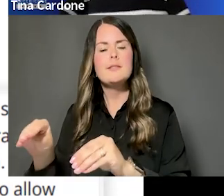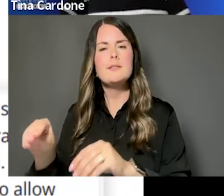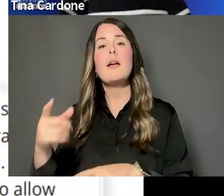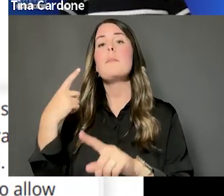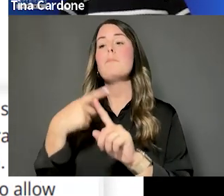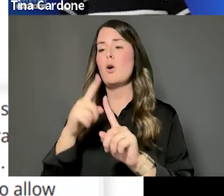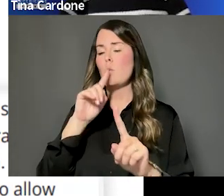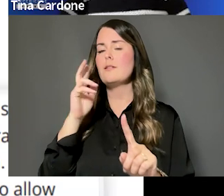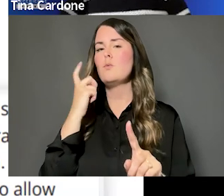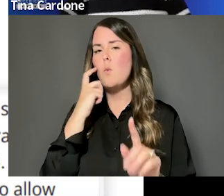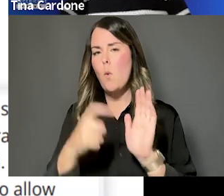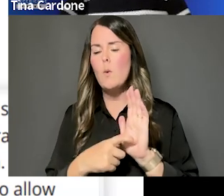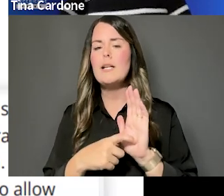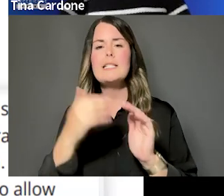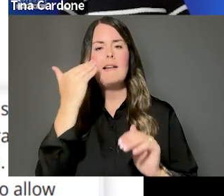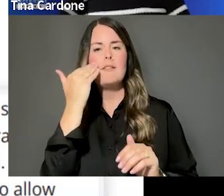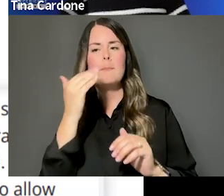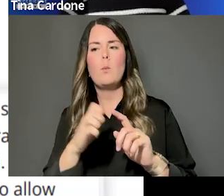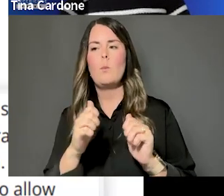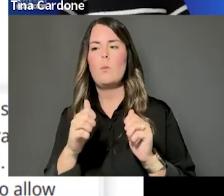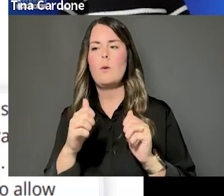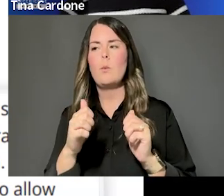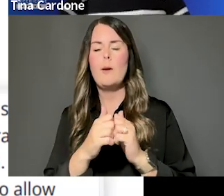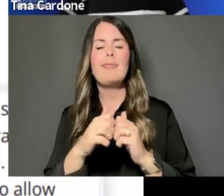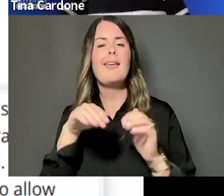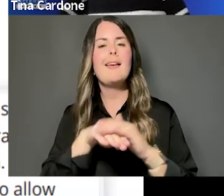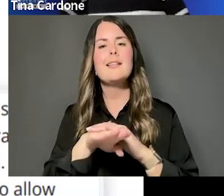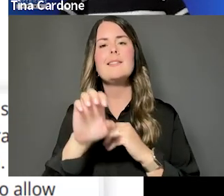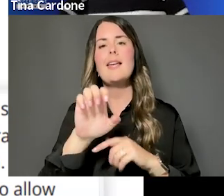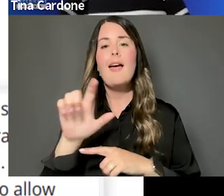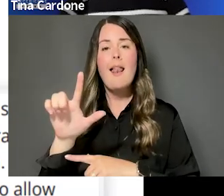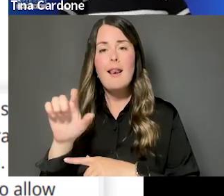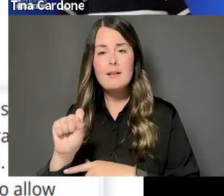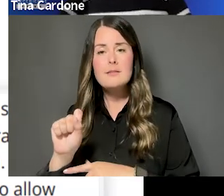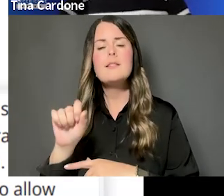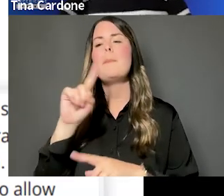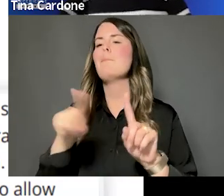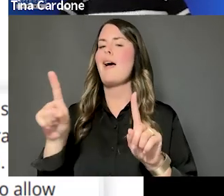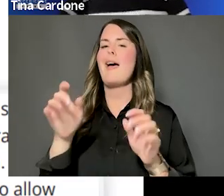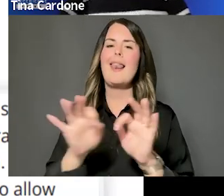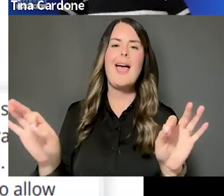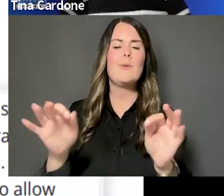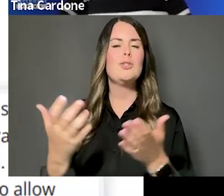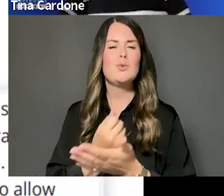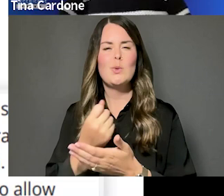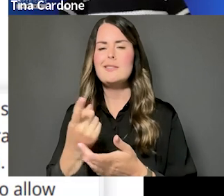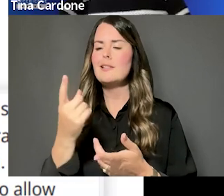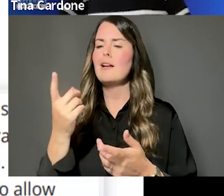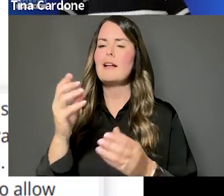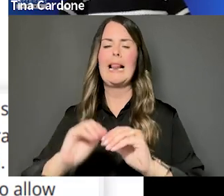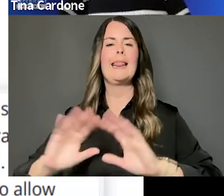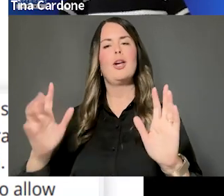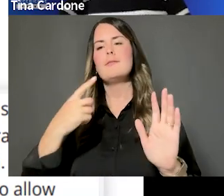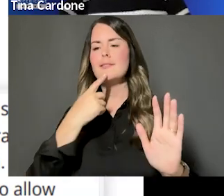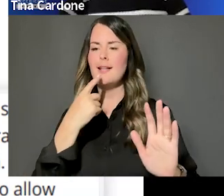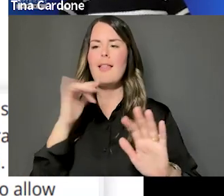implementation. You'll also see the familiar Access for ELLs call-out box, but the language used makes it clear that this is an